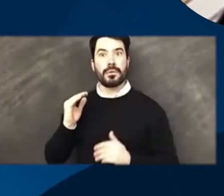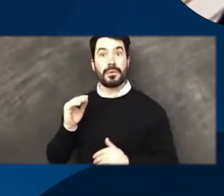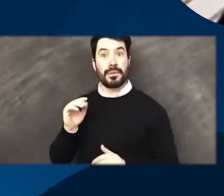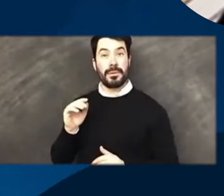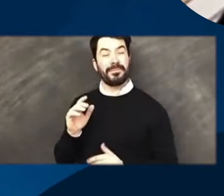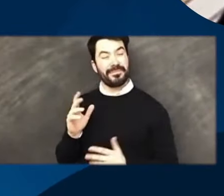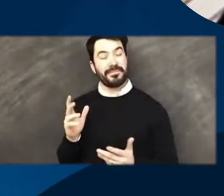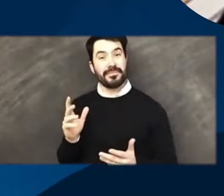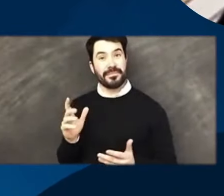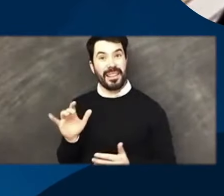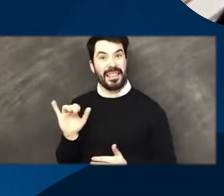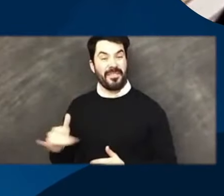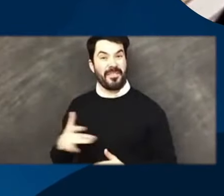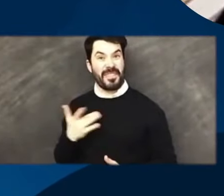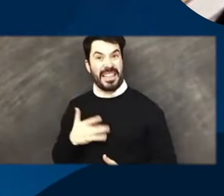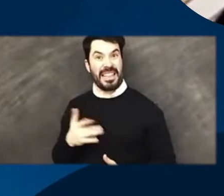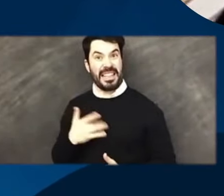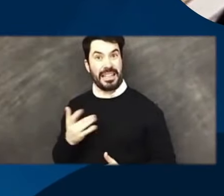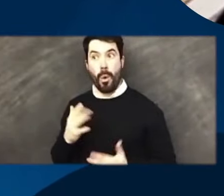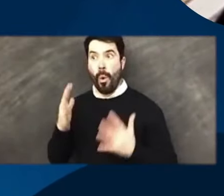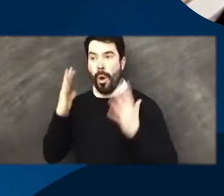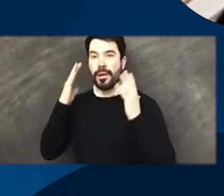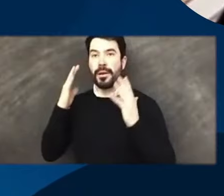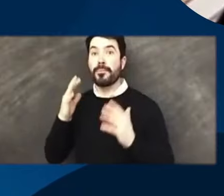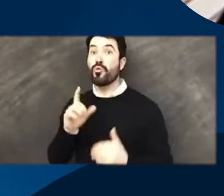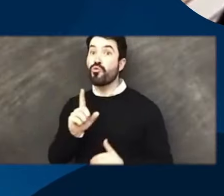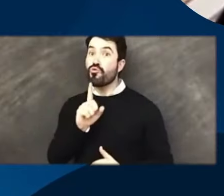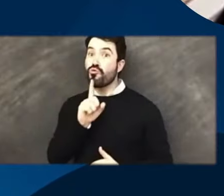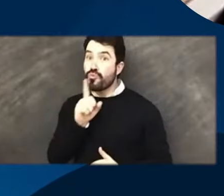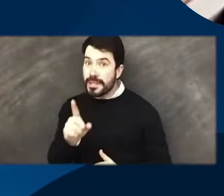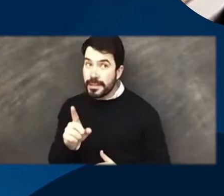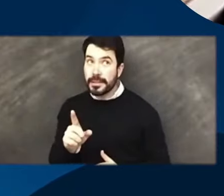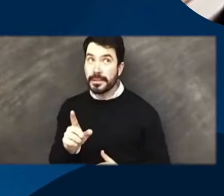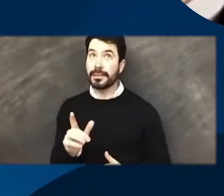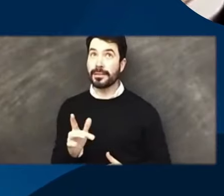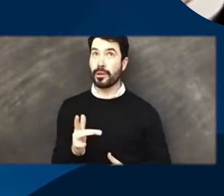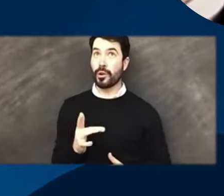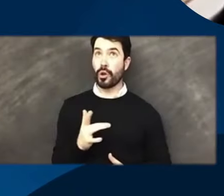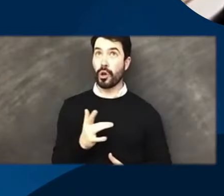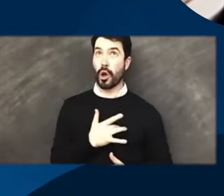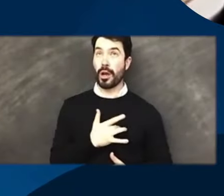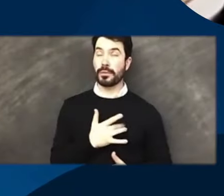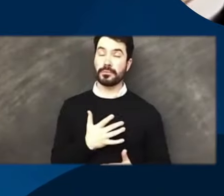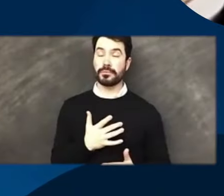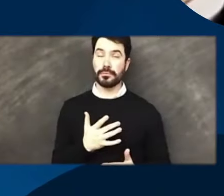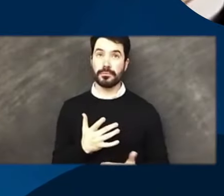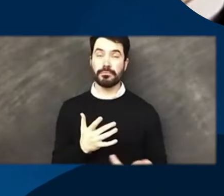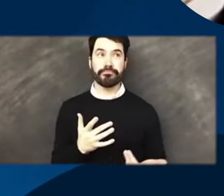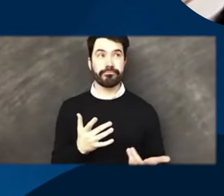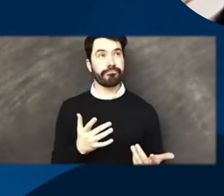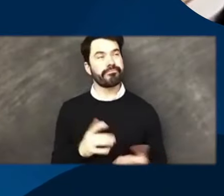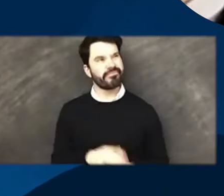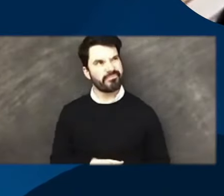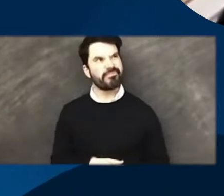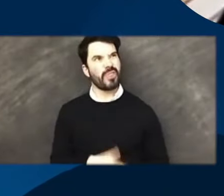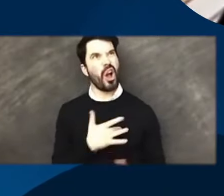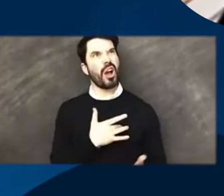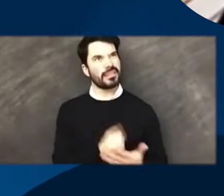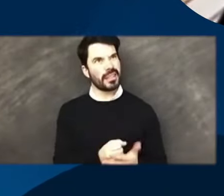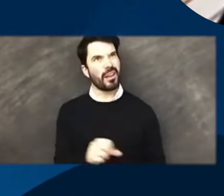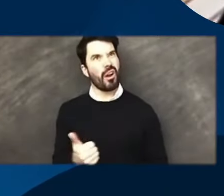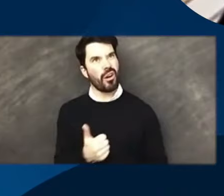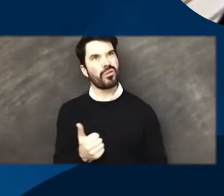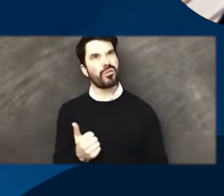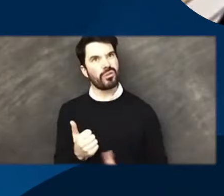actual, vascular event of multiple types actually also experience that impending sense of doom. So I don't think that really tells